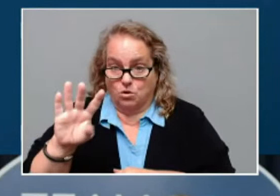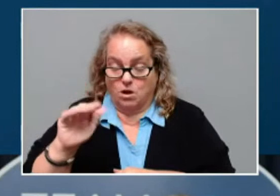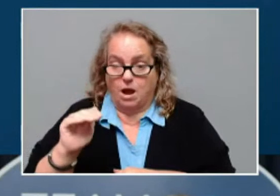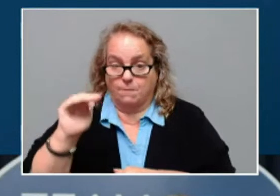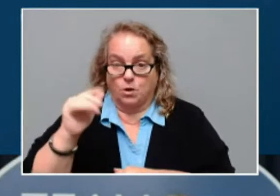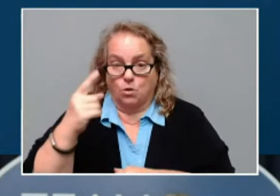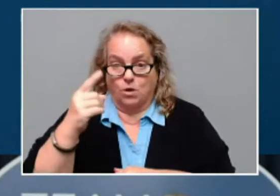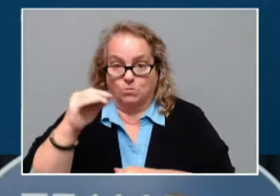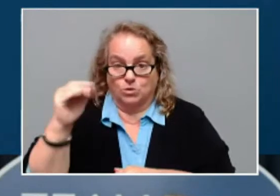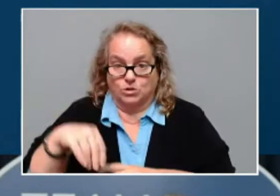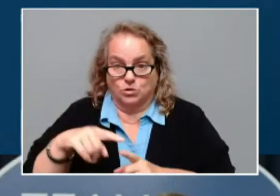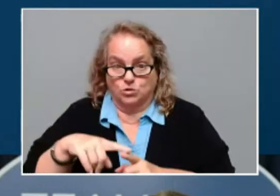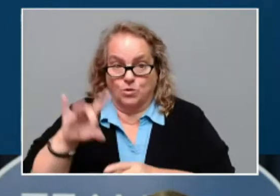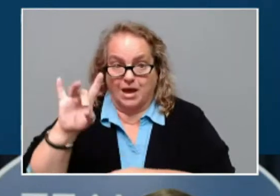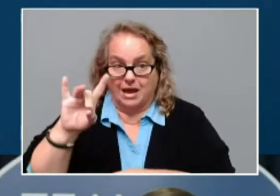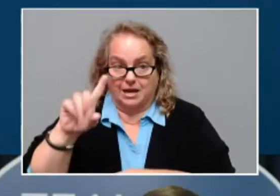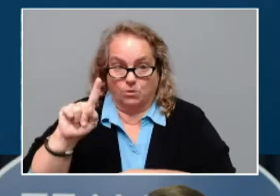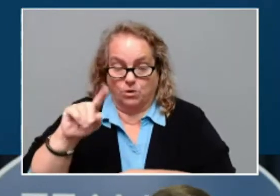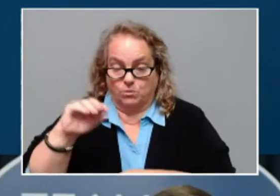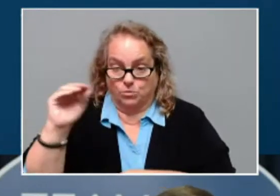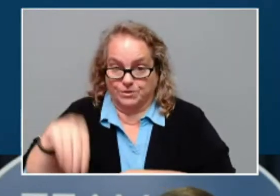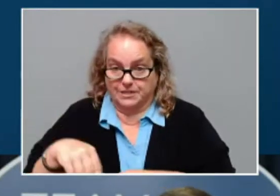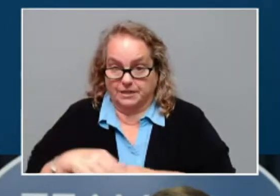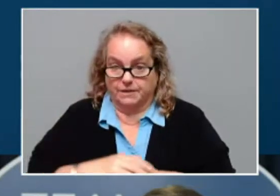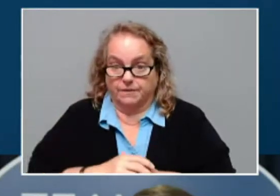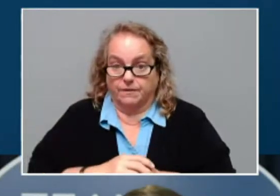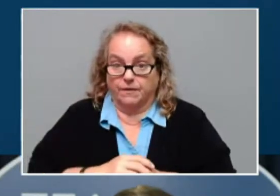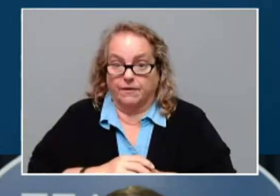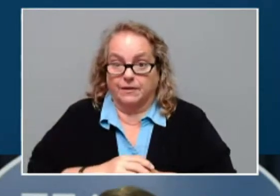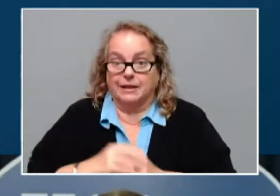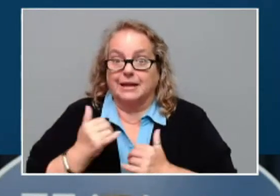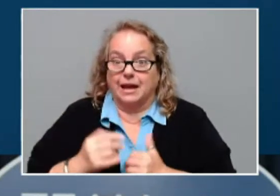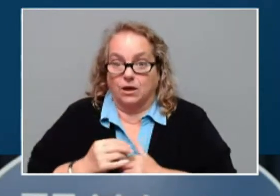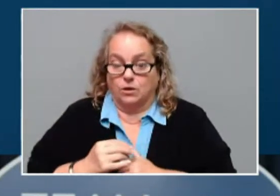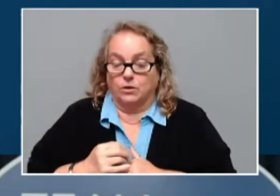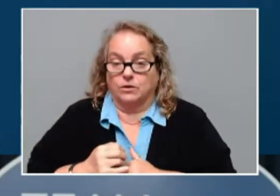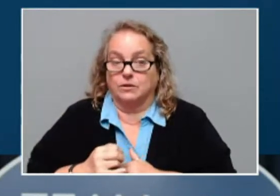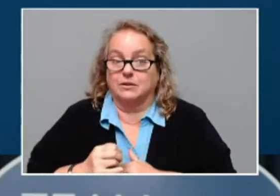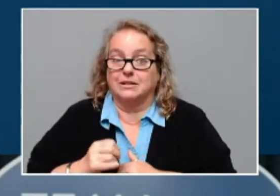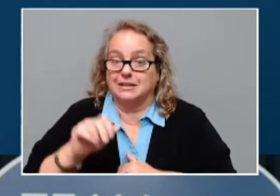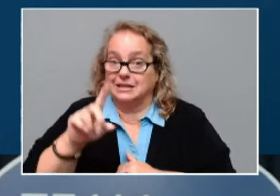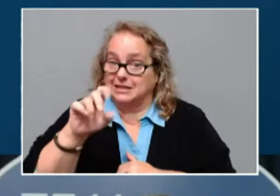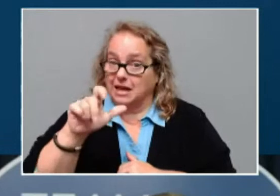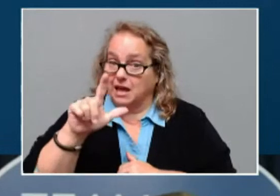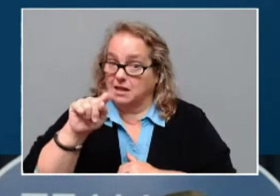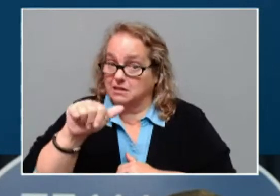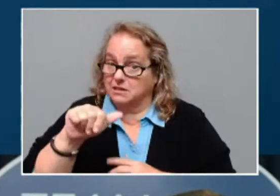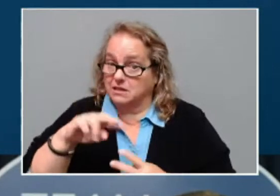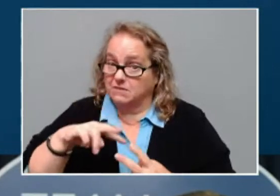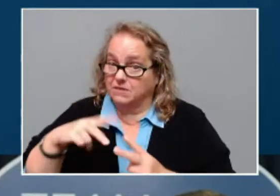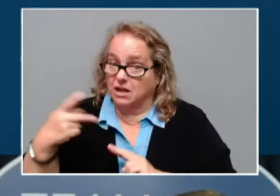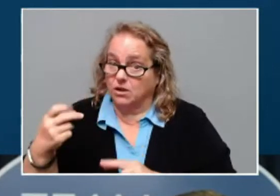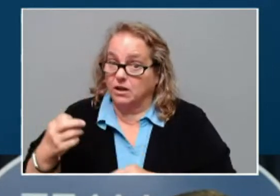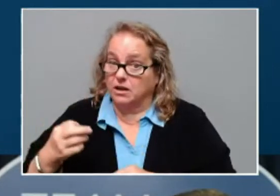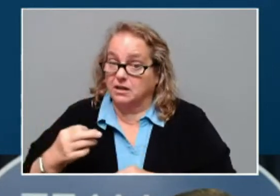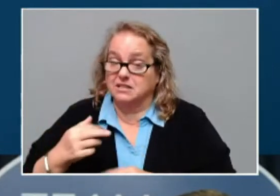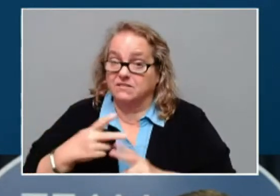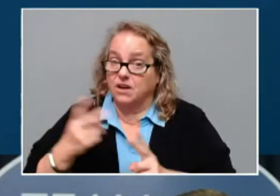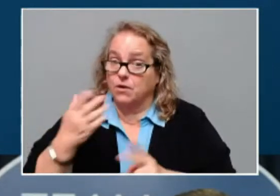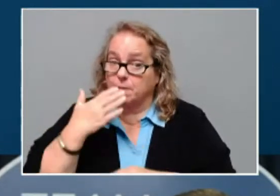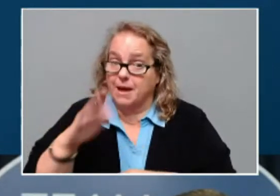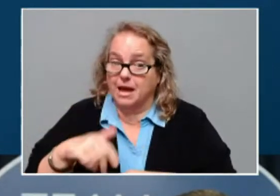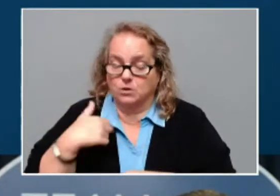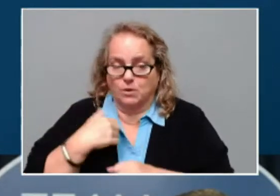81%. Now, given the Delta variant, we made two changes today. One